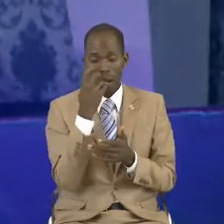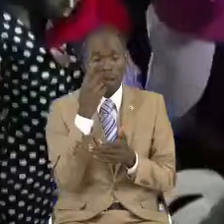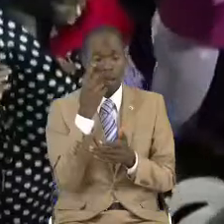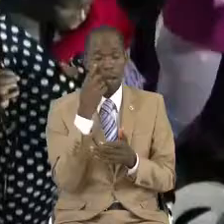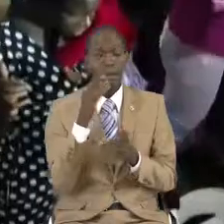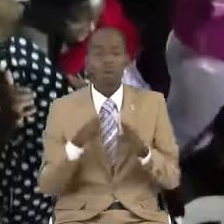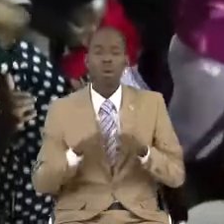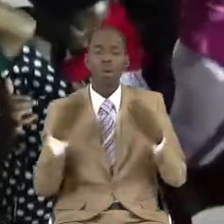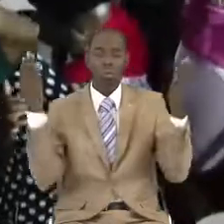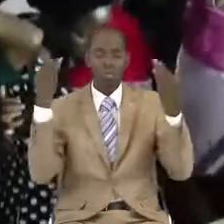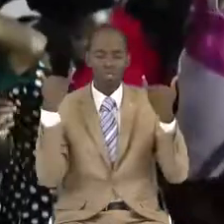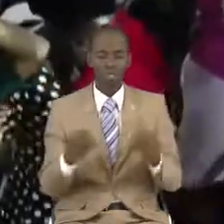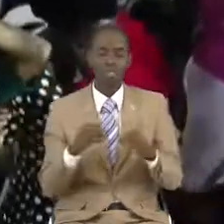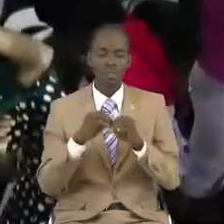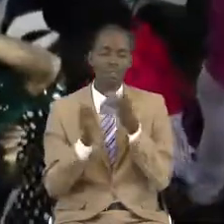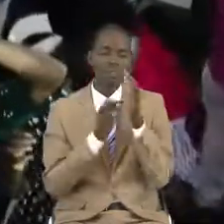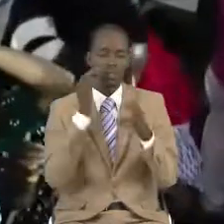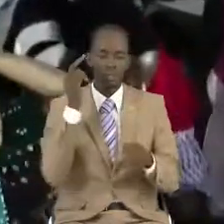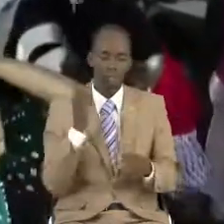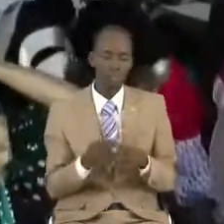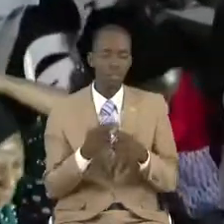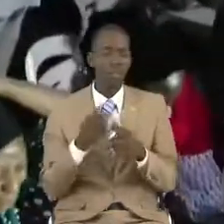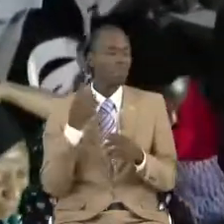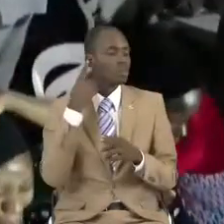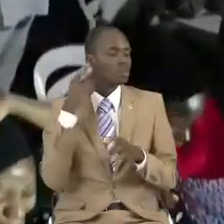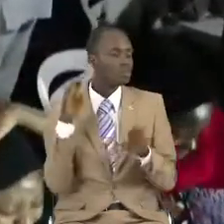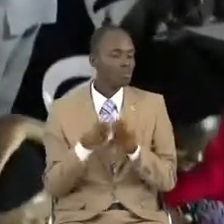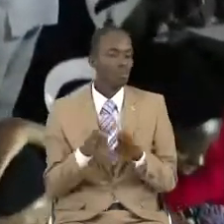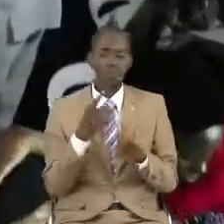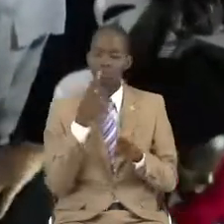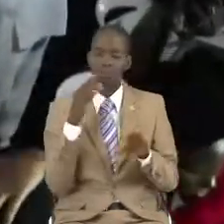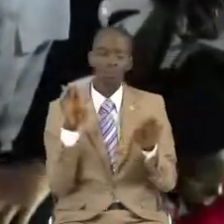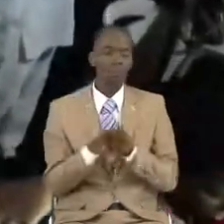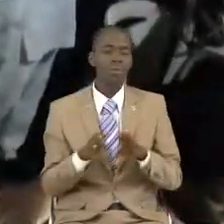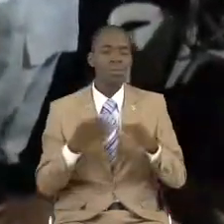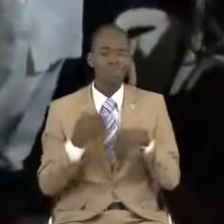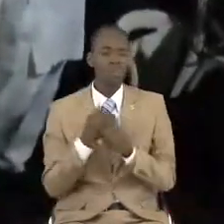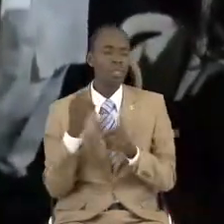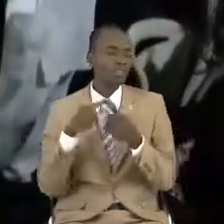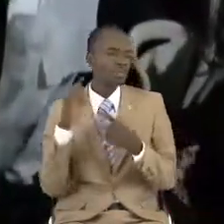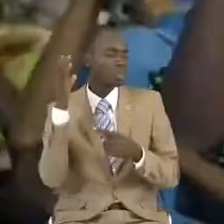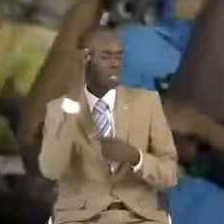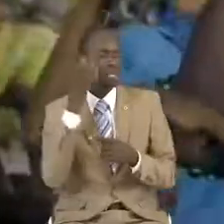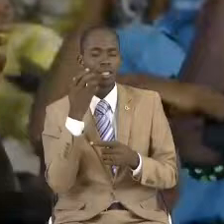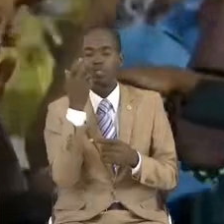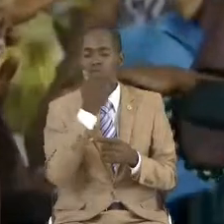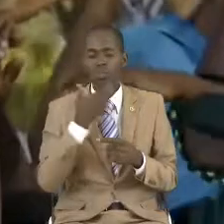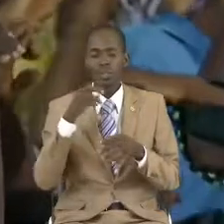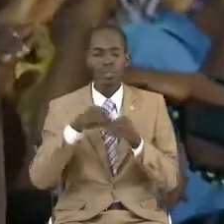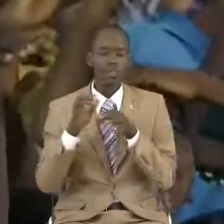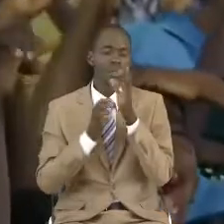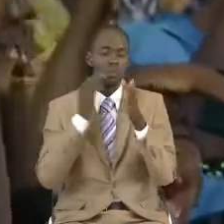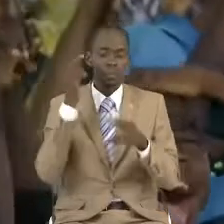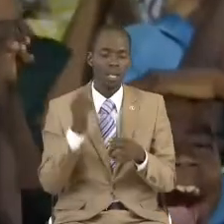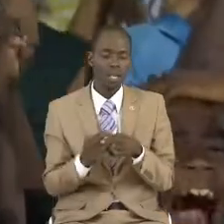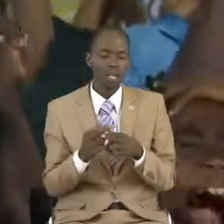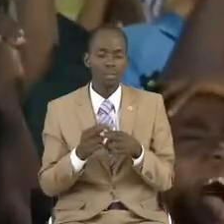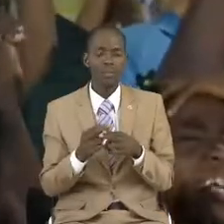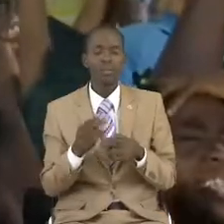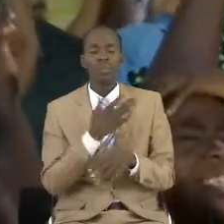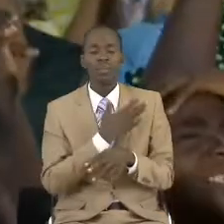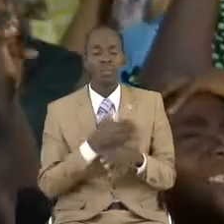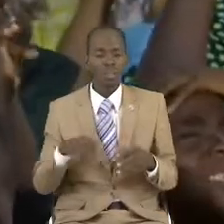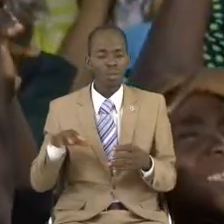jesus name death and don't make them to here make them to speak in jesus name and those who are